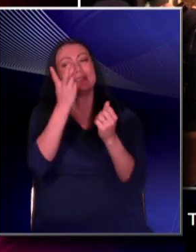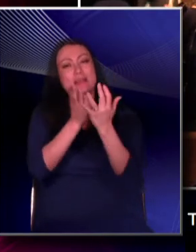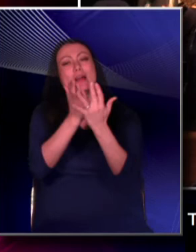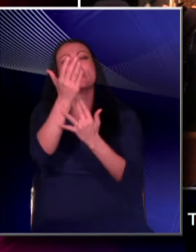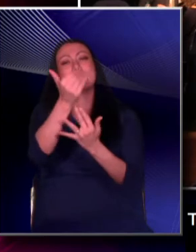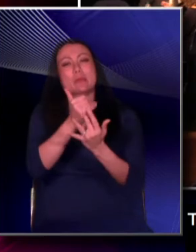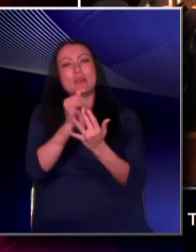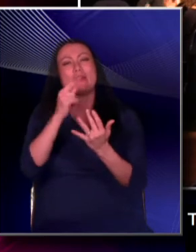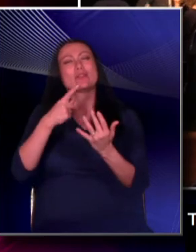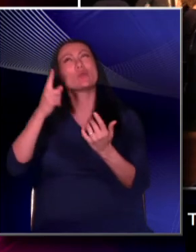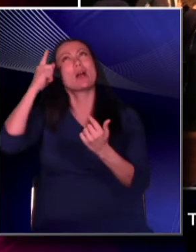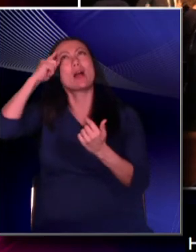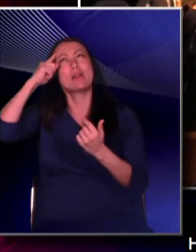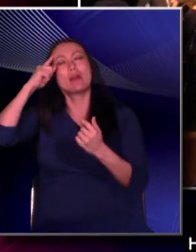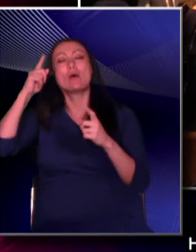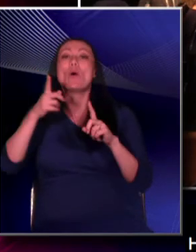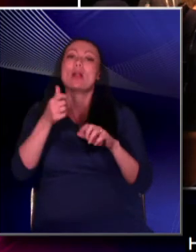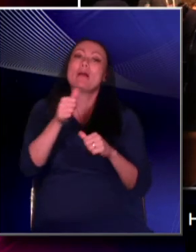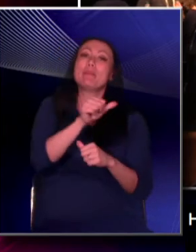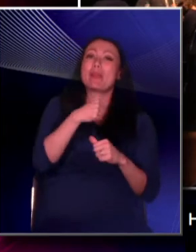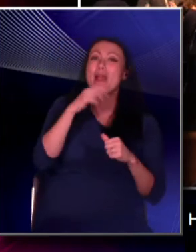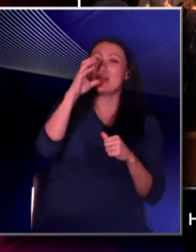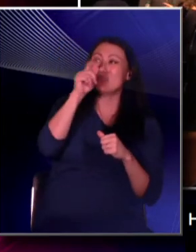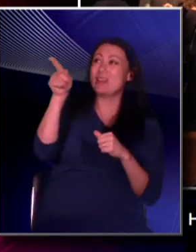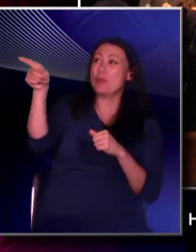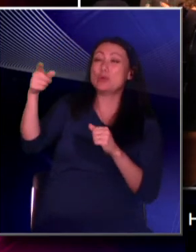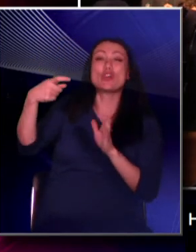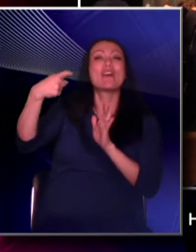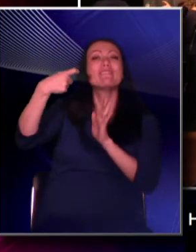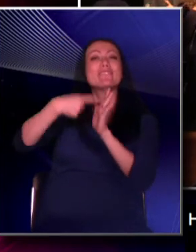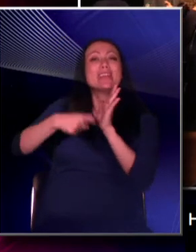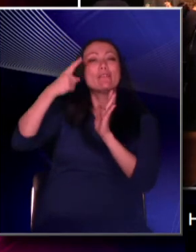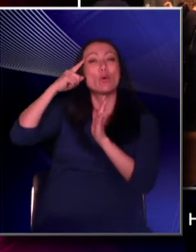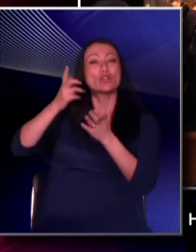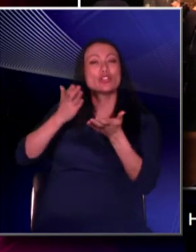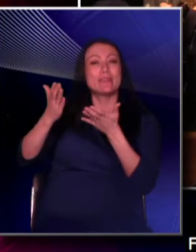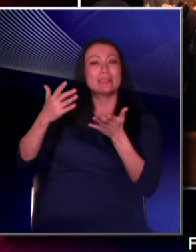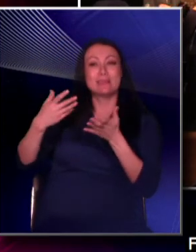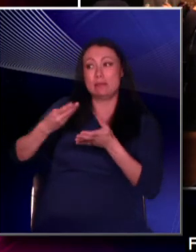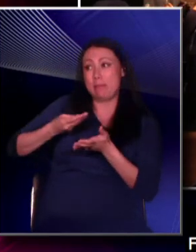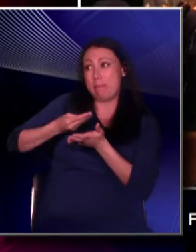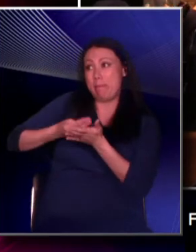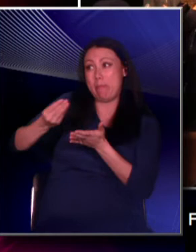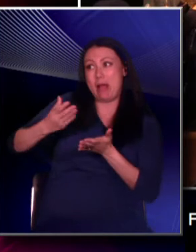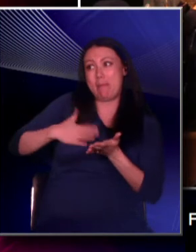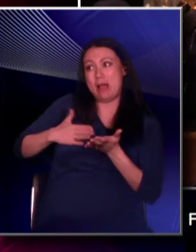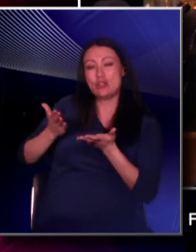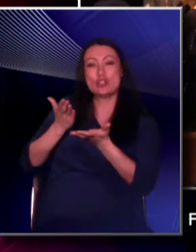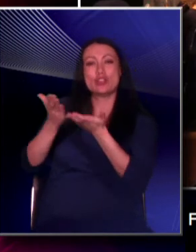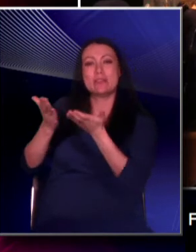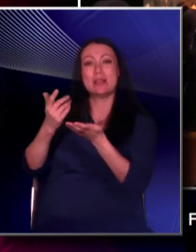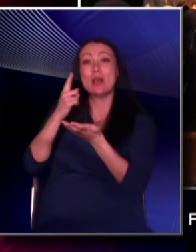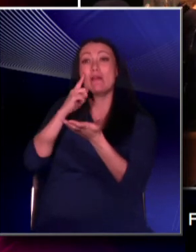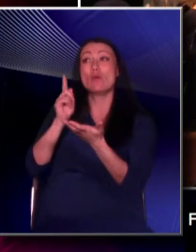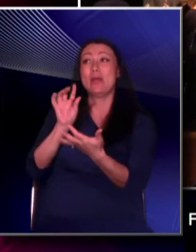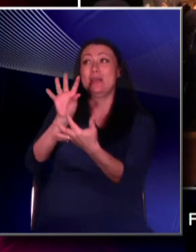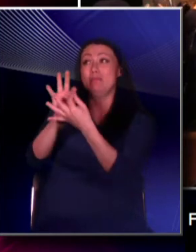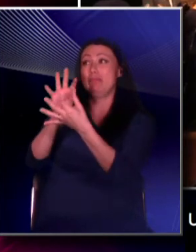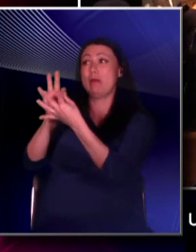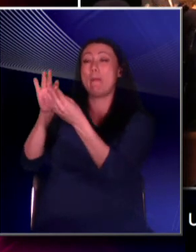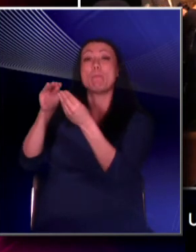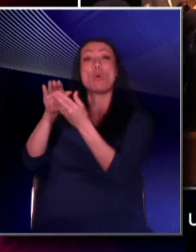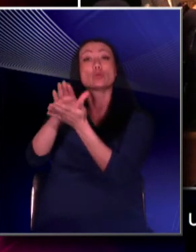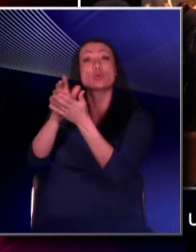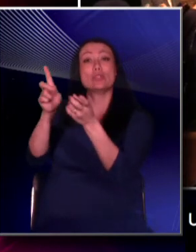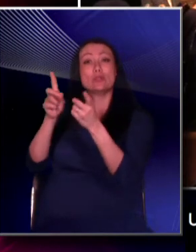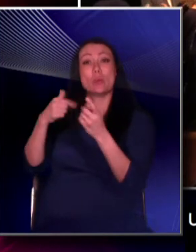to. Right. I guess what I'm saying is that because they're fee-for-service relationships, the more, we sign up more school districts, we have more need, but we'd